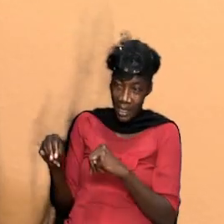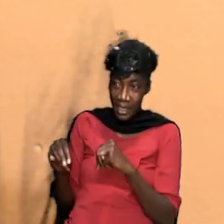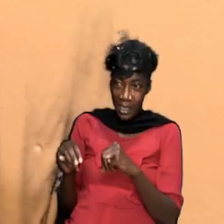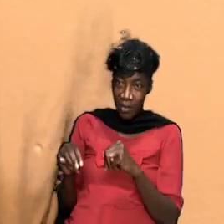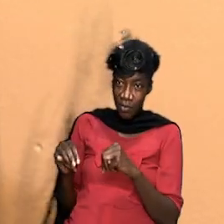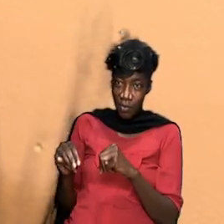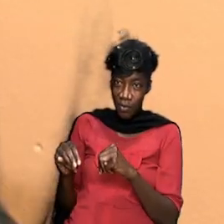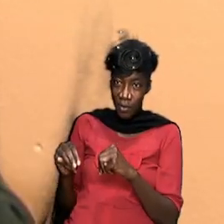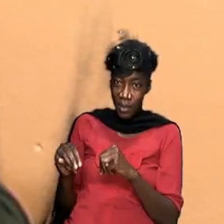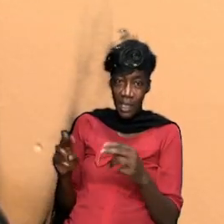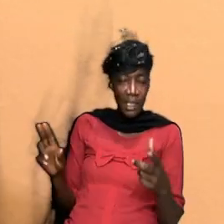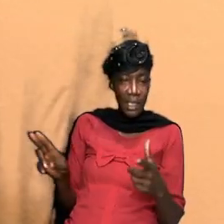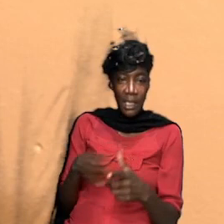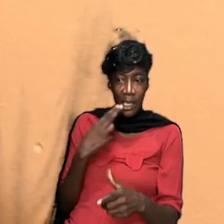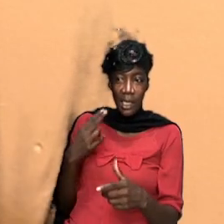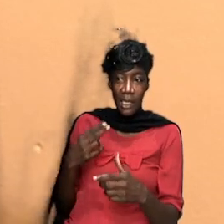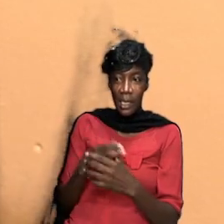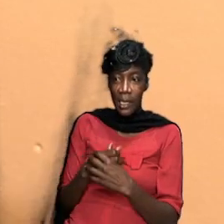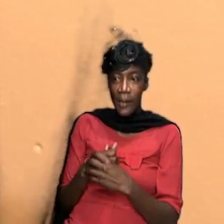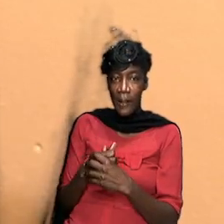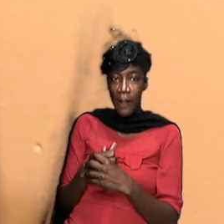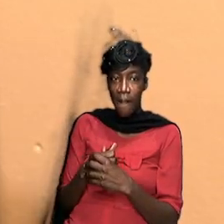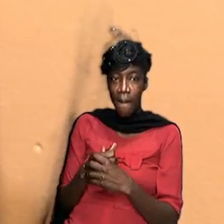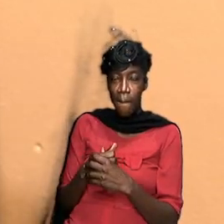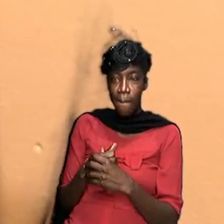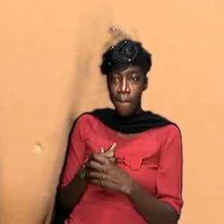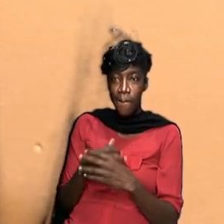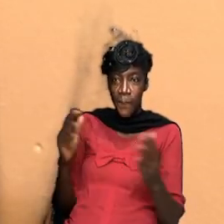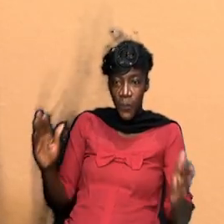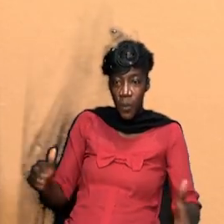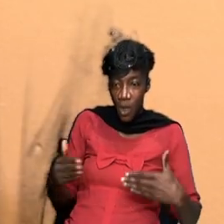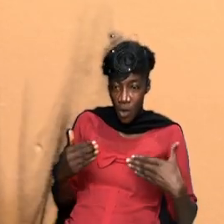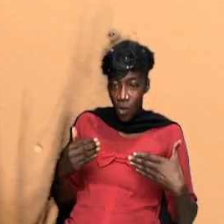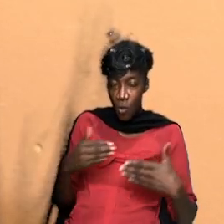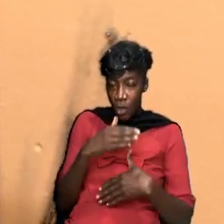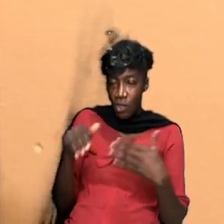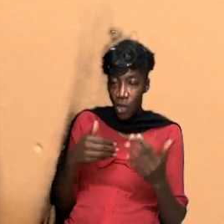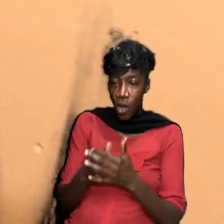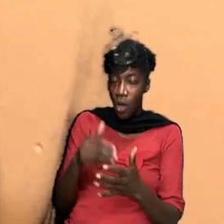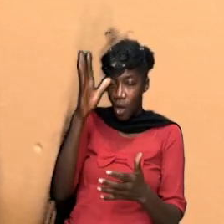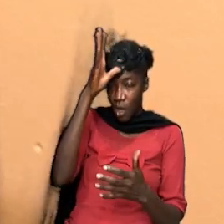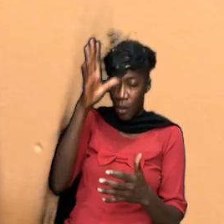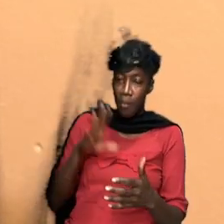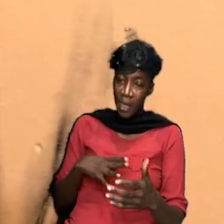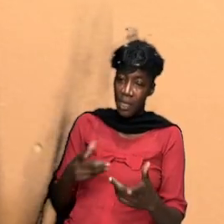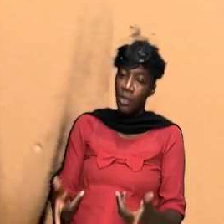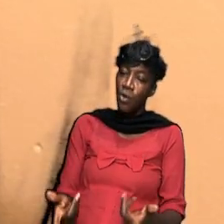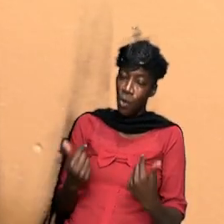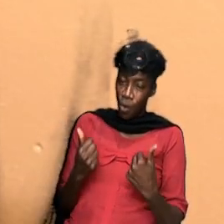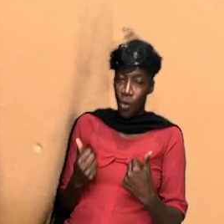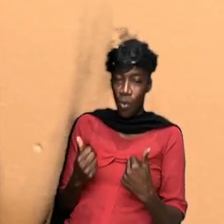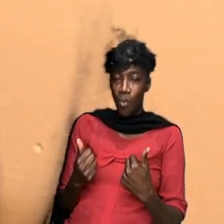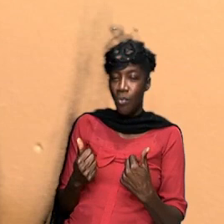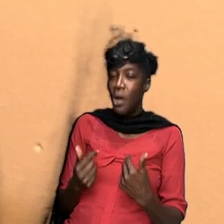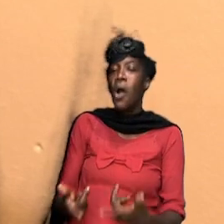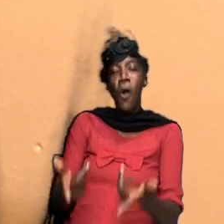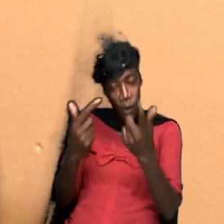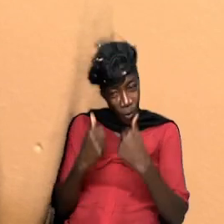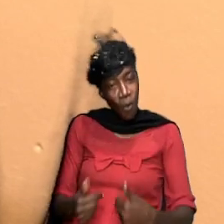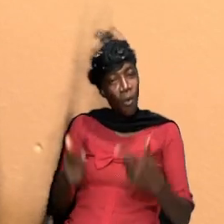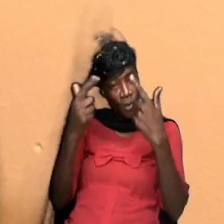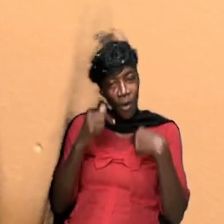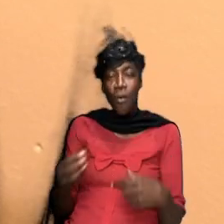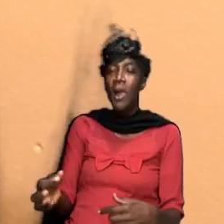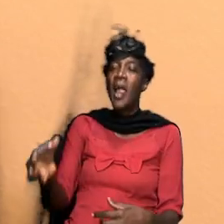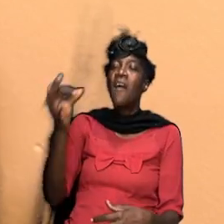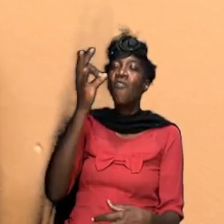right? Secondly, we encourage all our men to turn out and let us have a day of food,